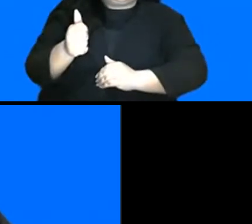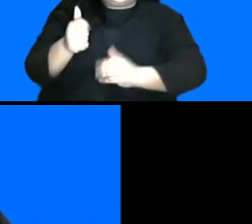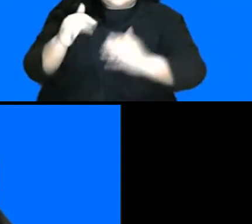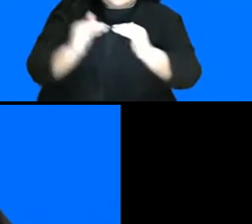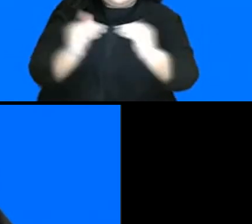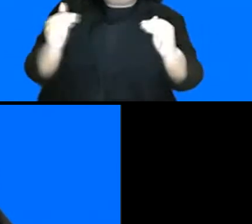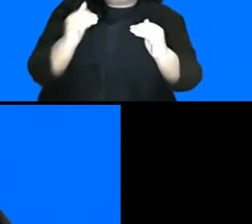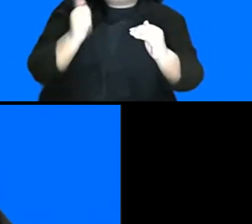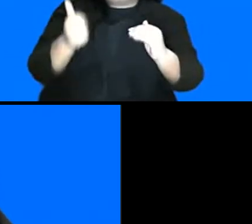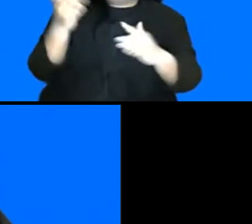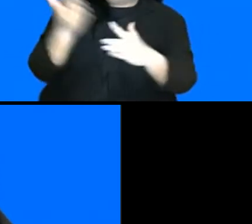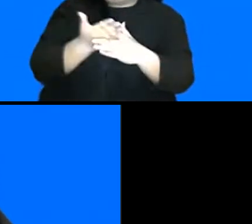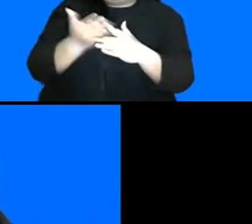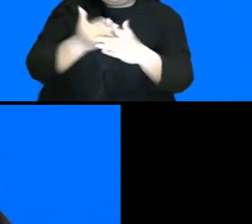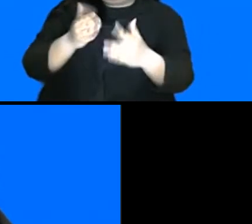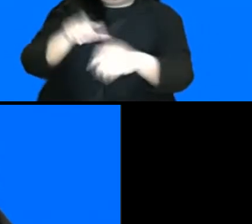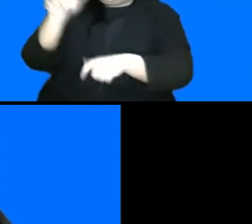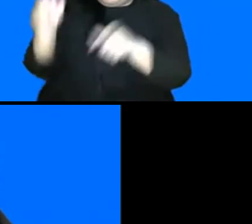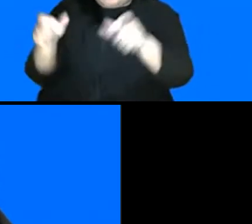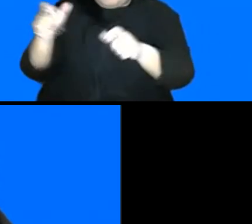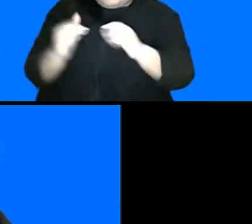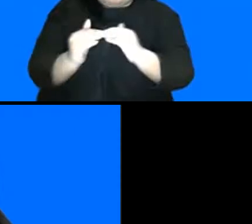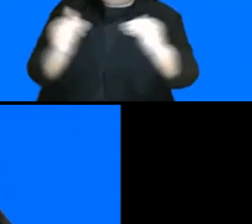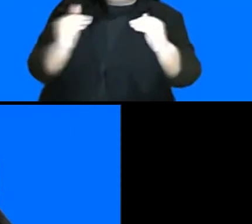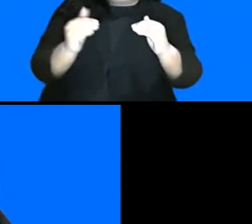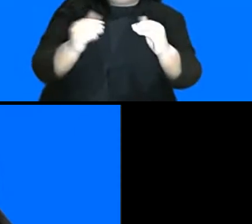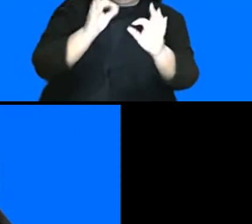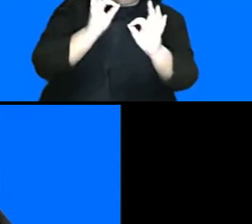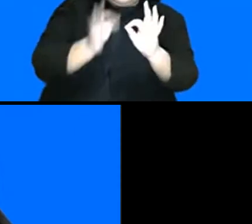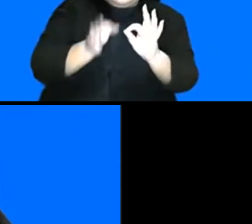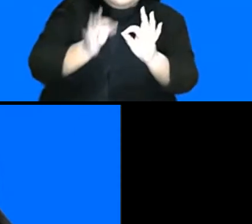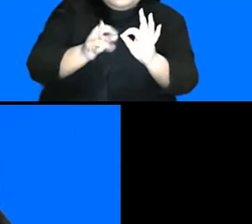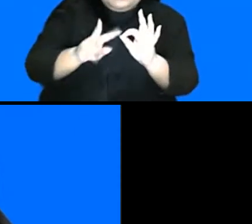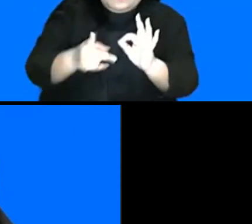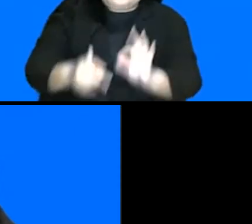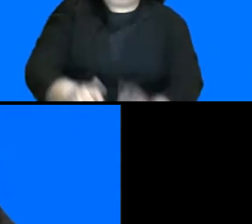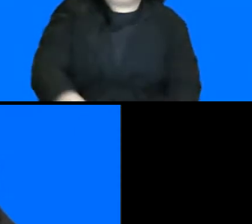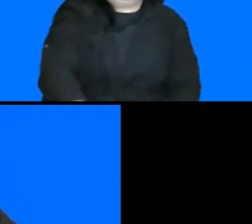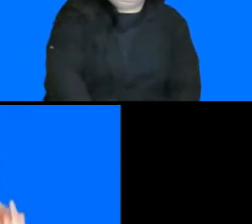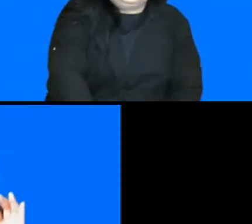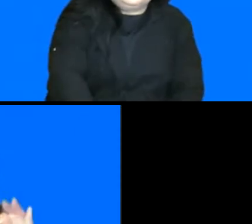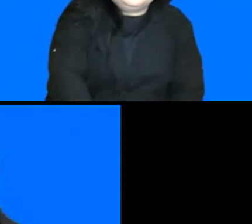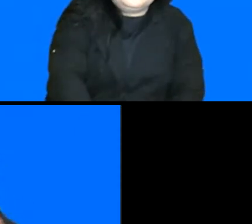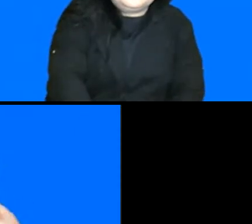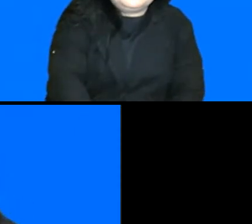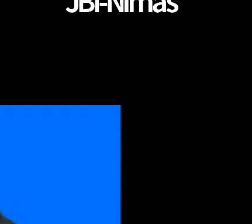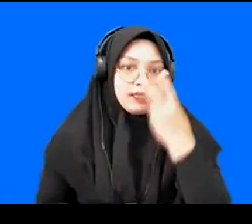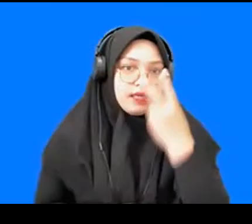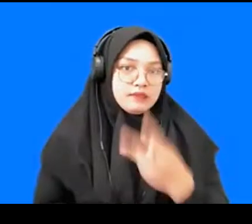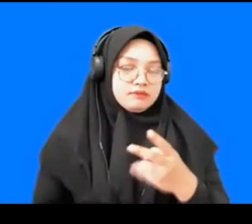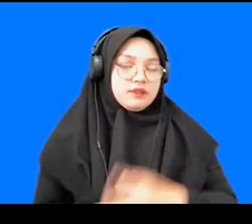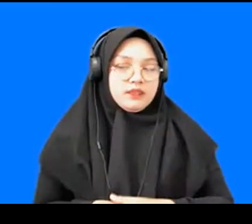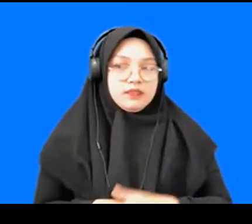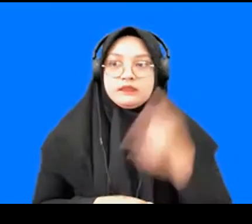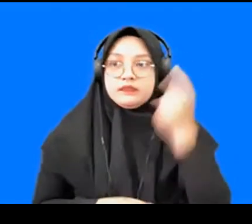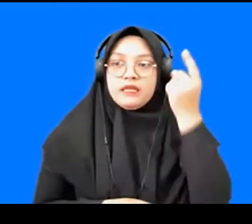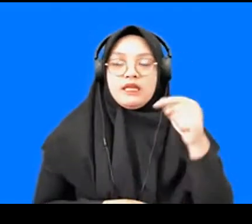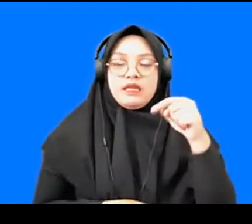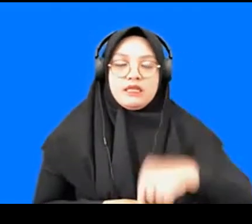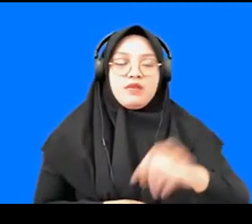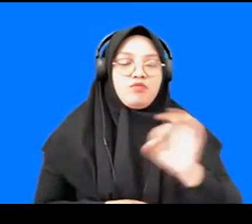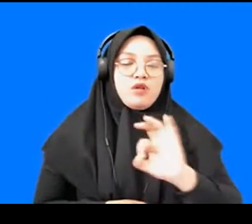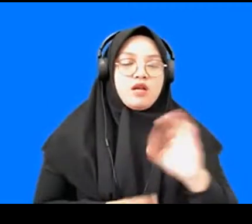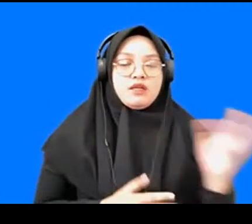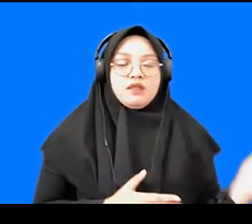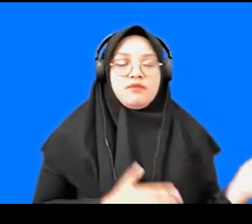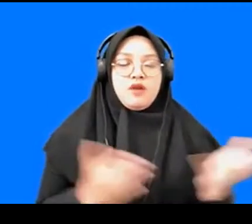we need to see that this agenda is taken forward, not just from the C20 presidency onto the Indian